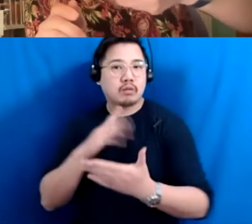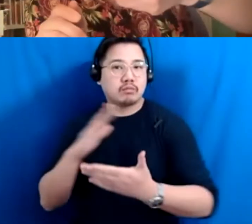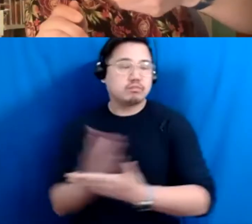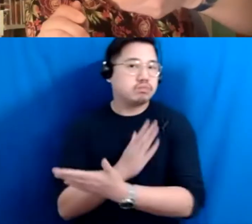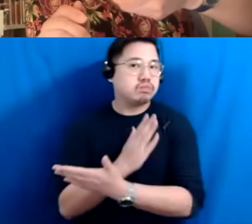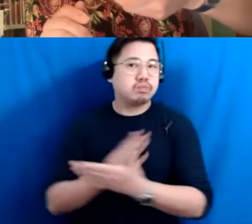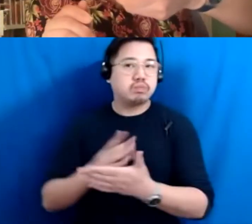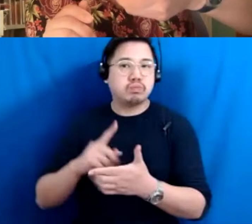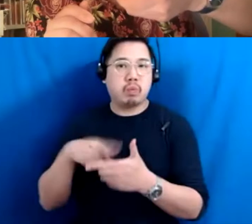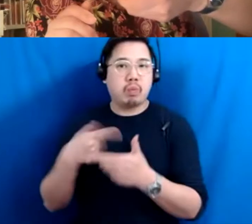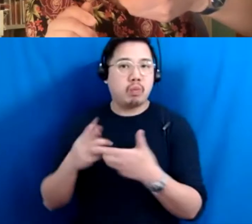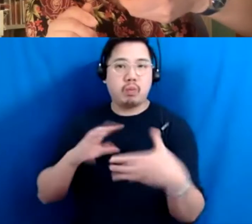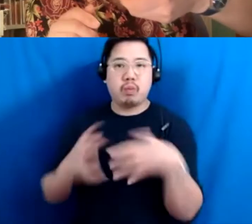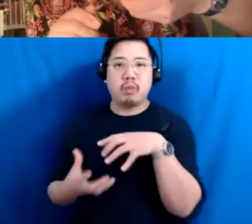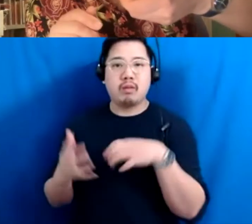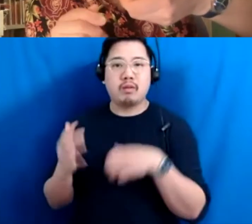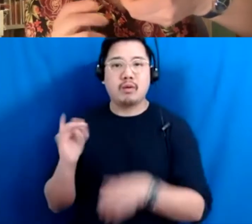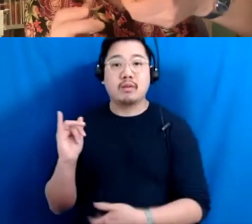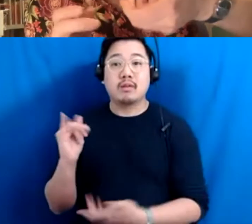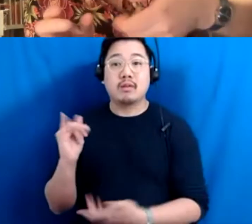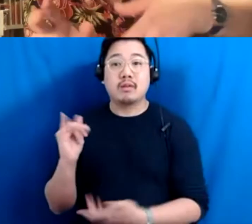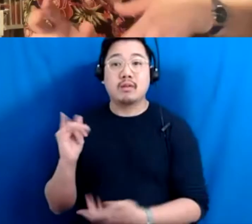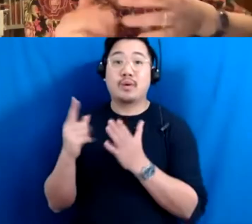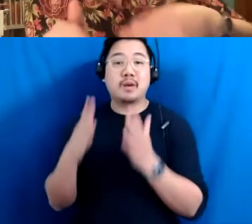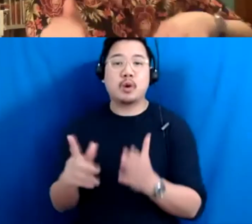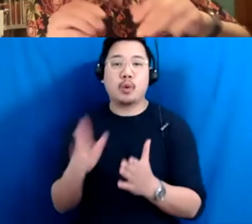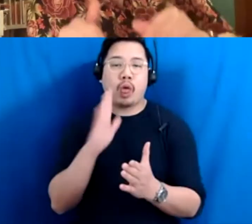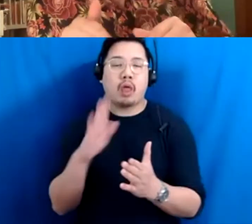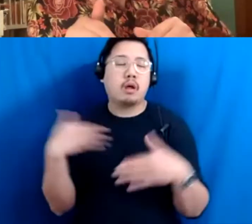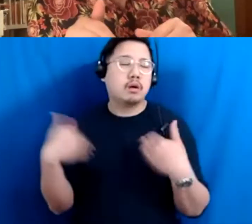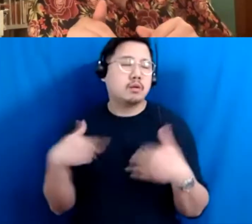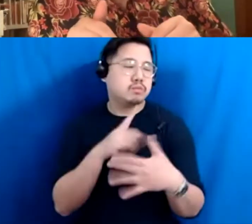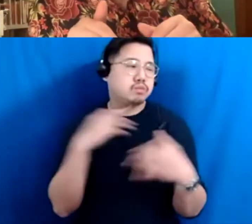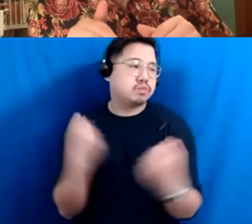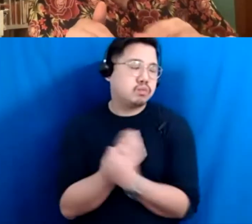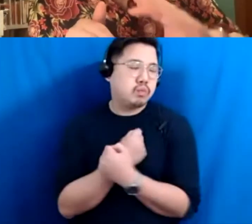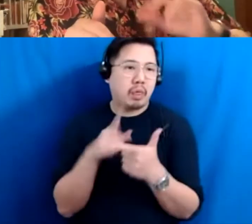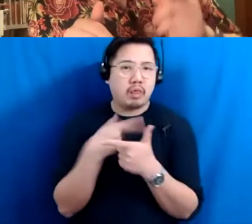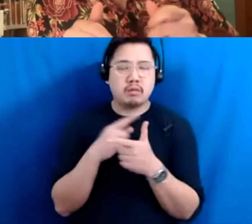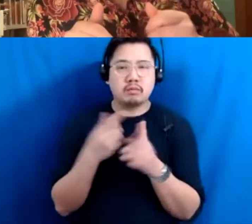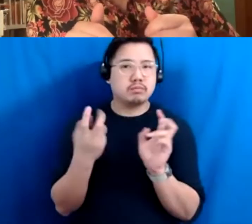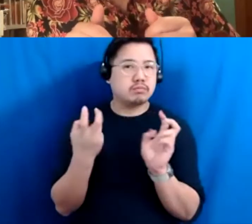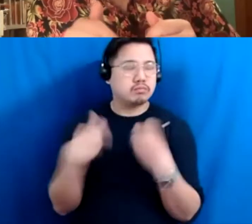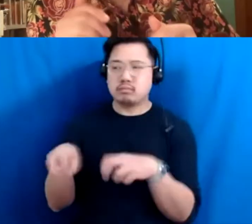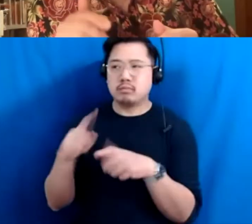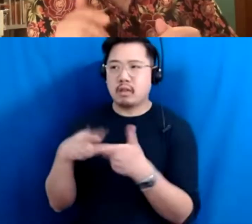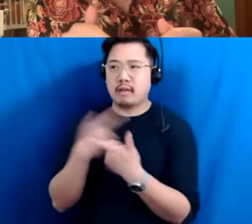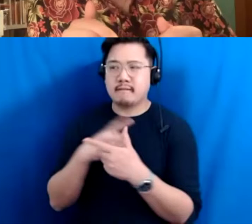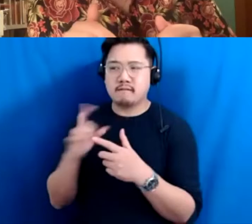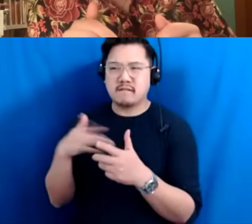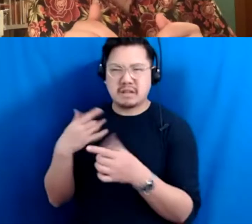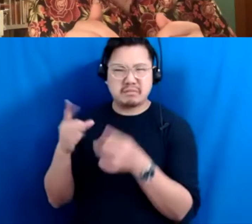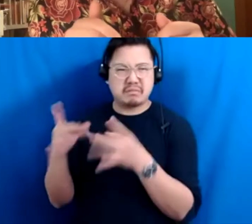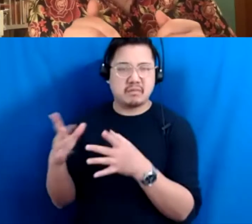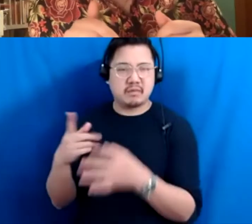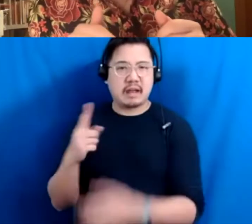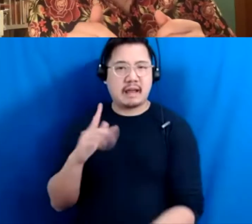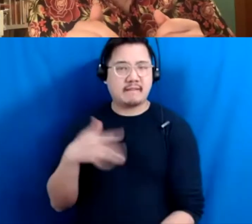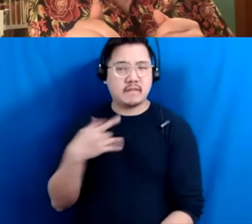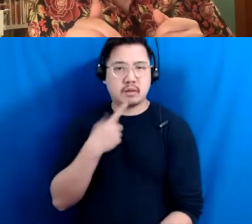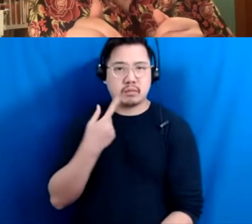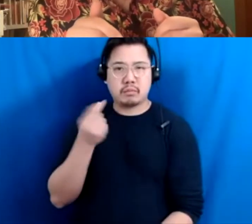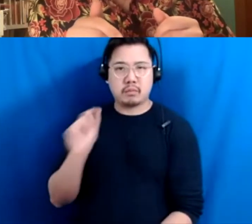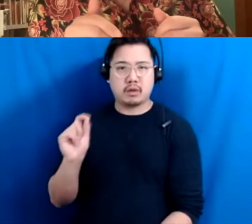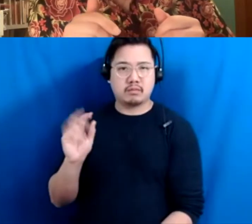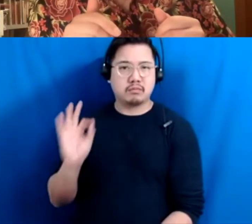flip. Someone will be very filled with love, but also very filled with hate. And that feels to me to be dead on. I think it's